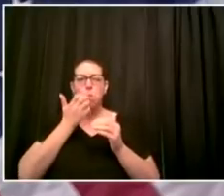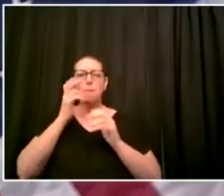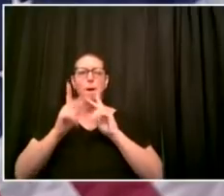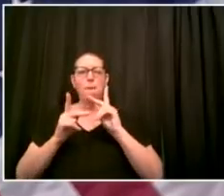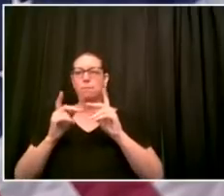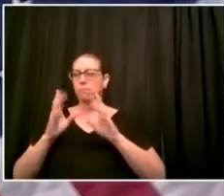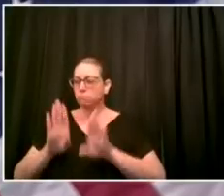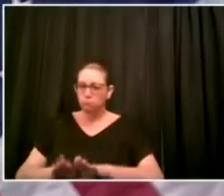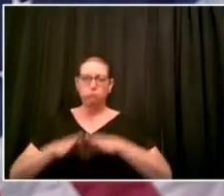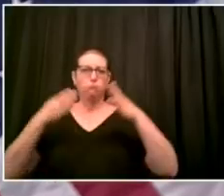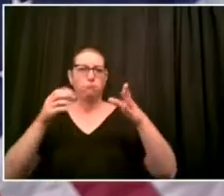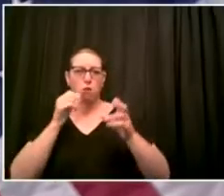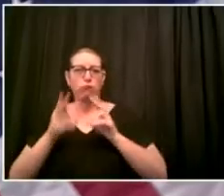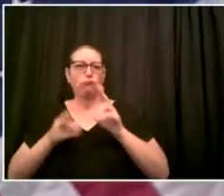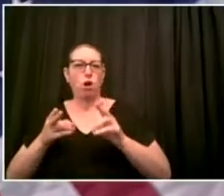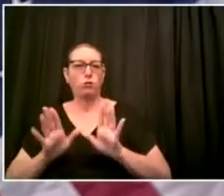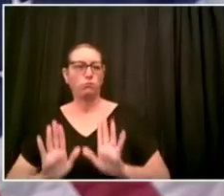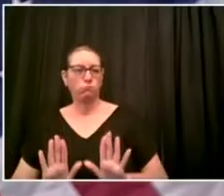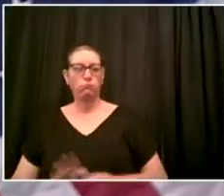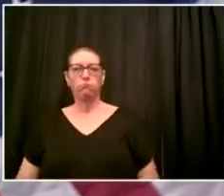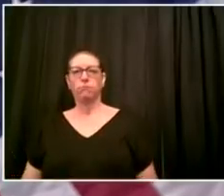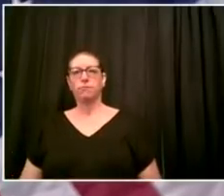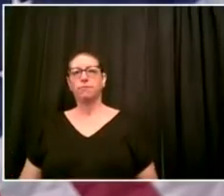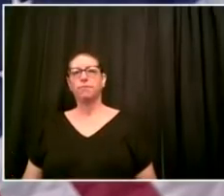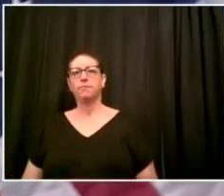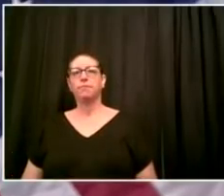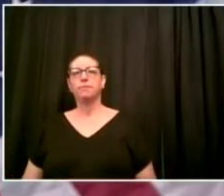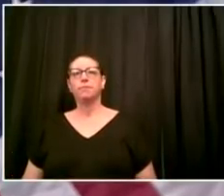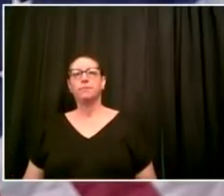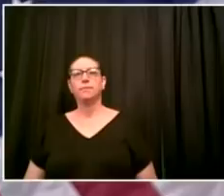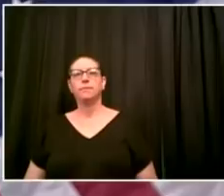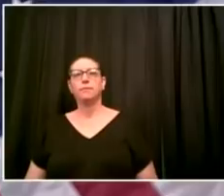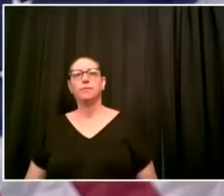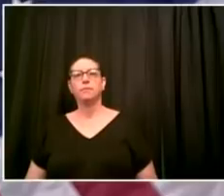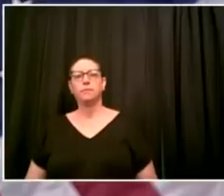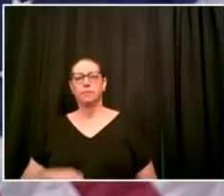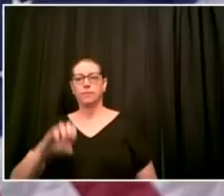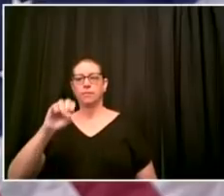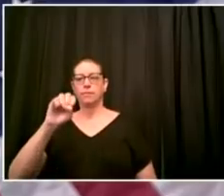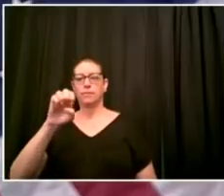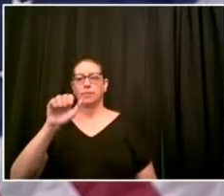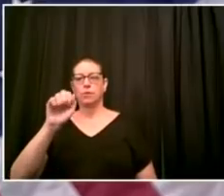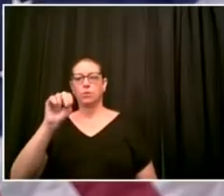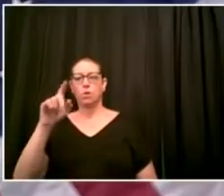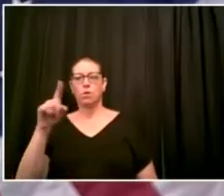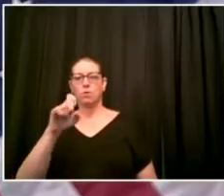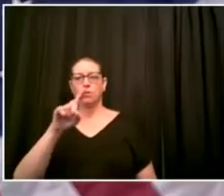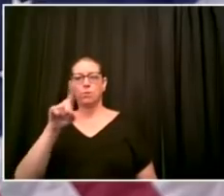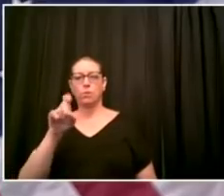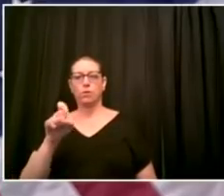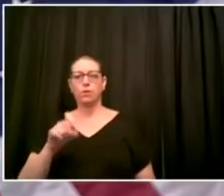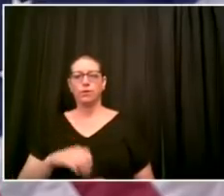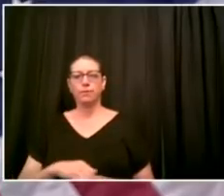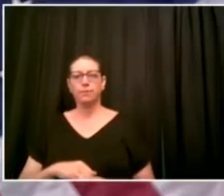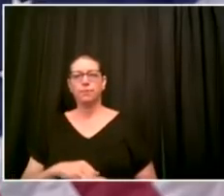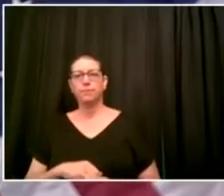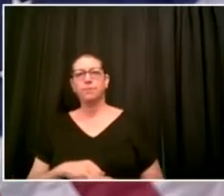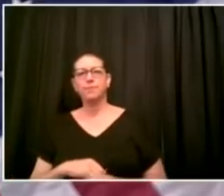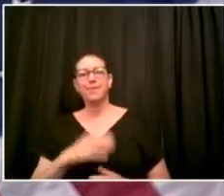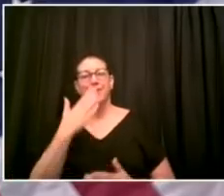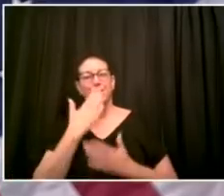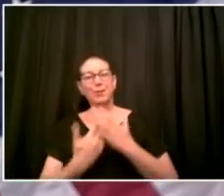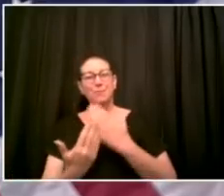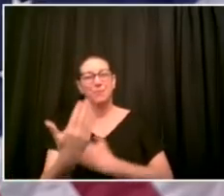is Shant from the Daily News. Shant? Good morning, Mr. Mayor. I wanted to ask, while you are